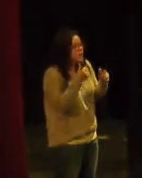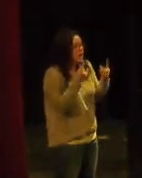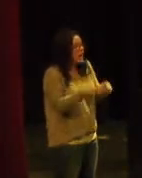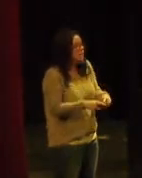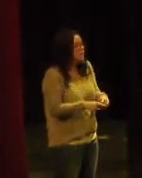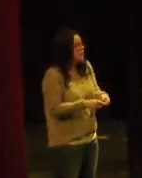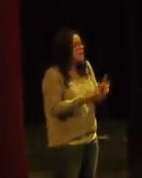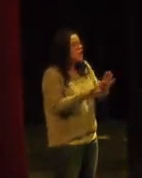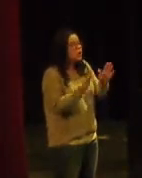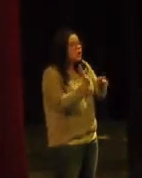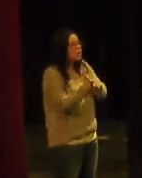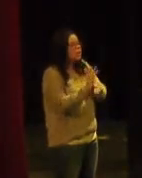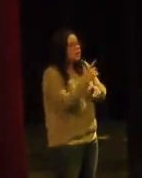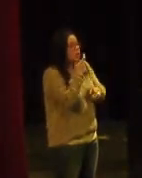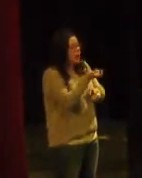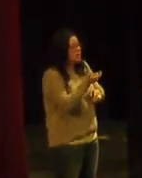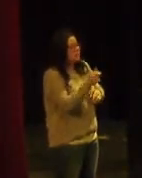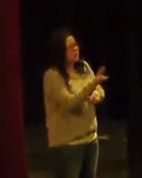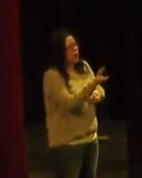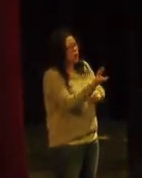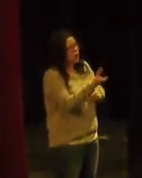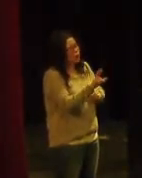and it's ridiculous, okay? But